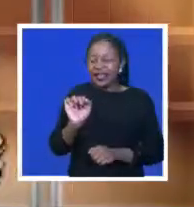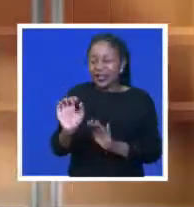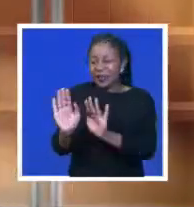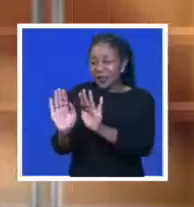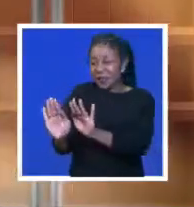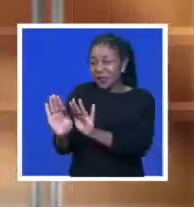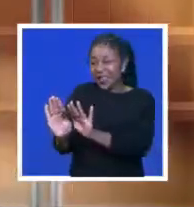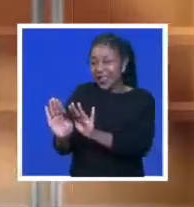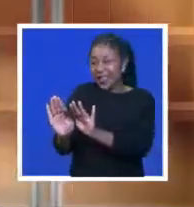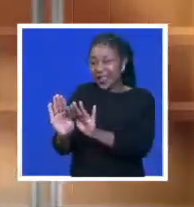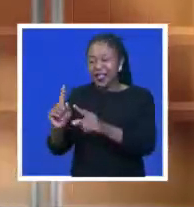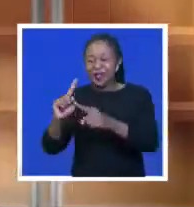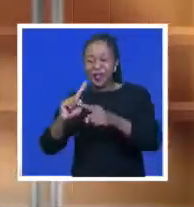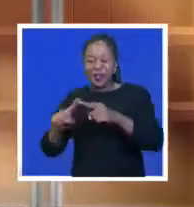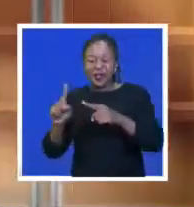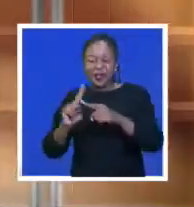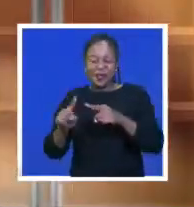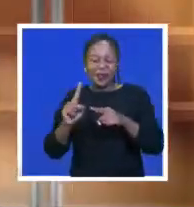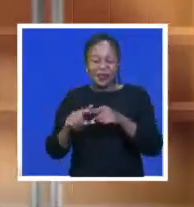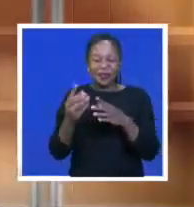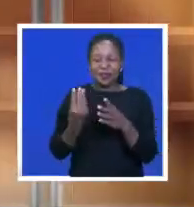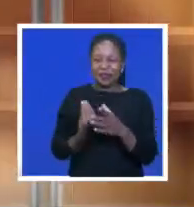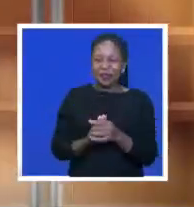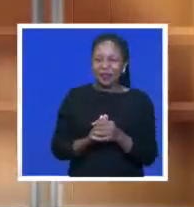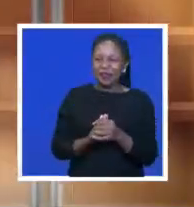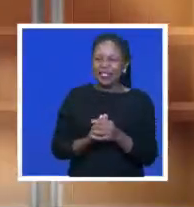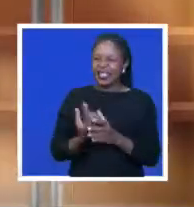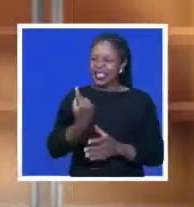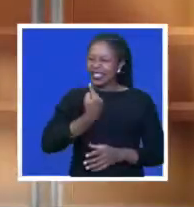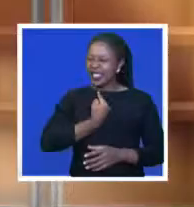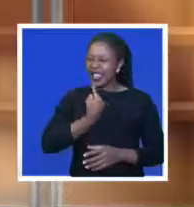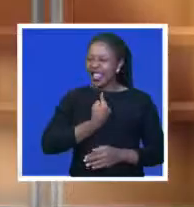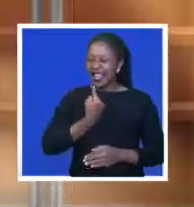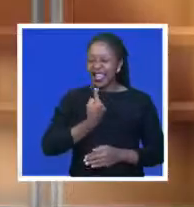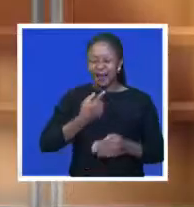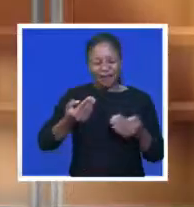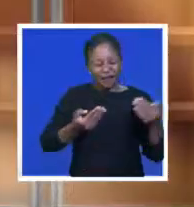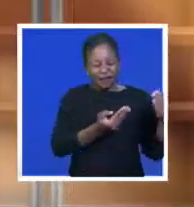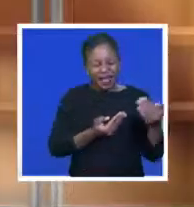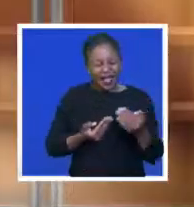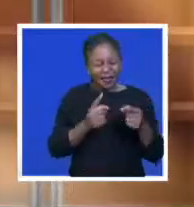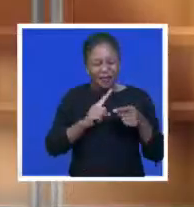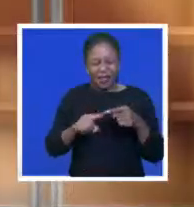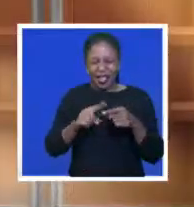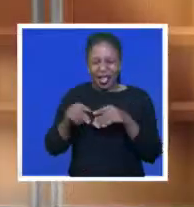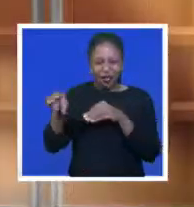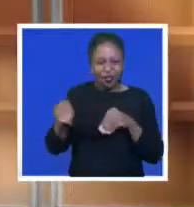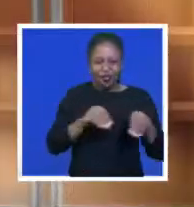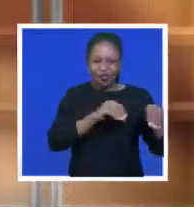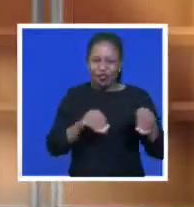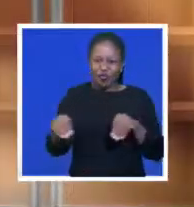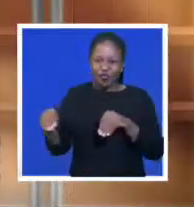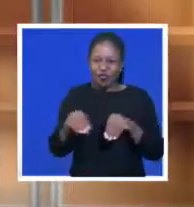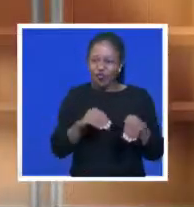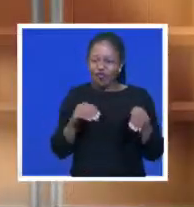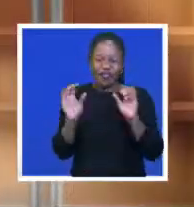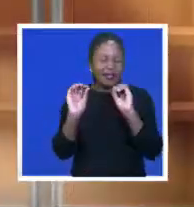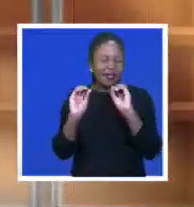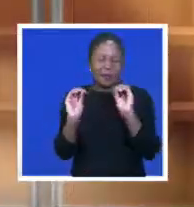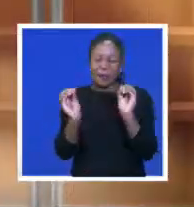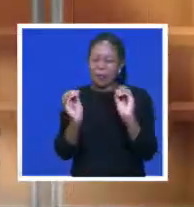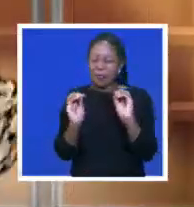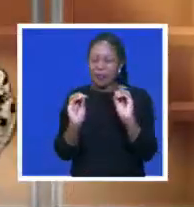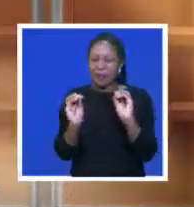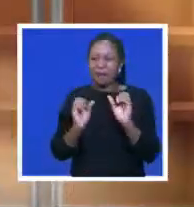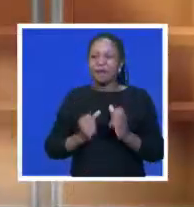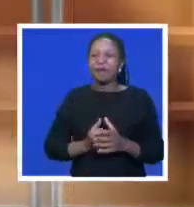or sitting still. It couldn't move, it couldn't talk, it couldn't do anything. In the same way,